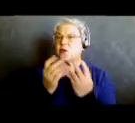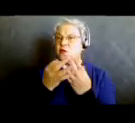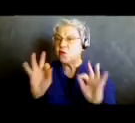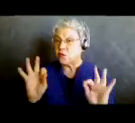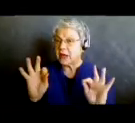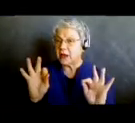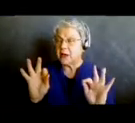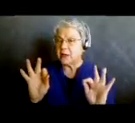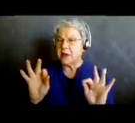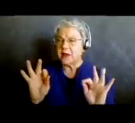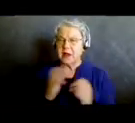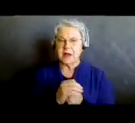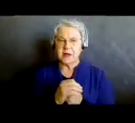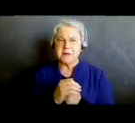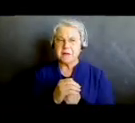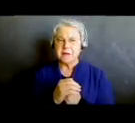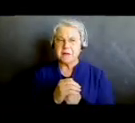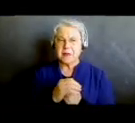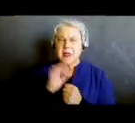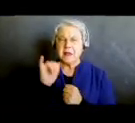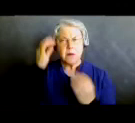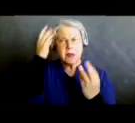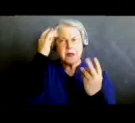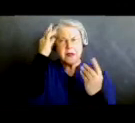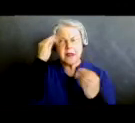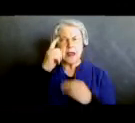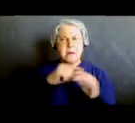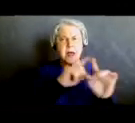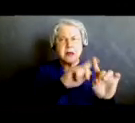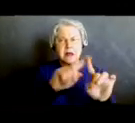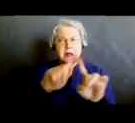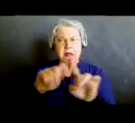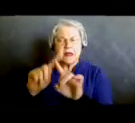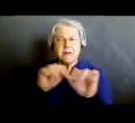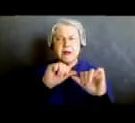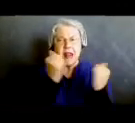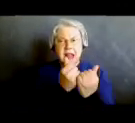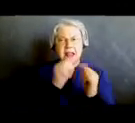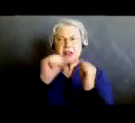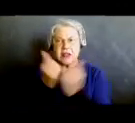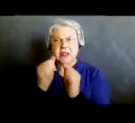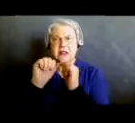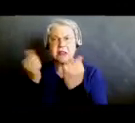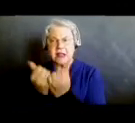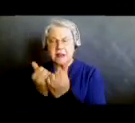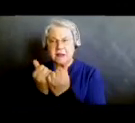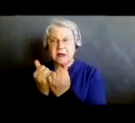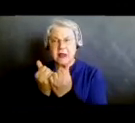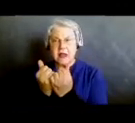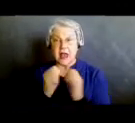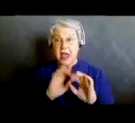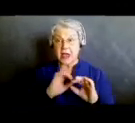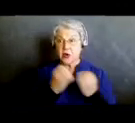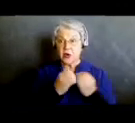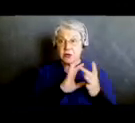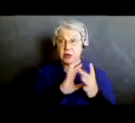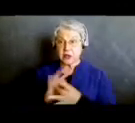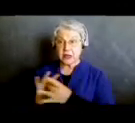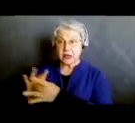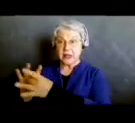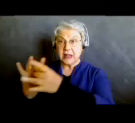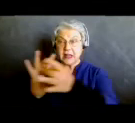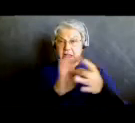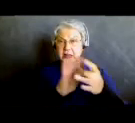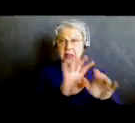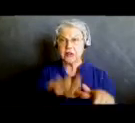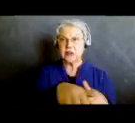for migrant justice to think across agencies and link together groups that are already doing the work to challenge the